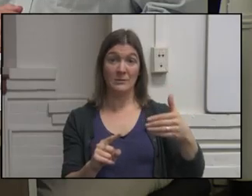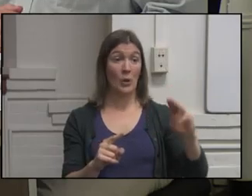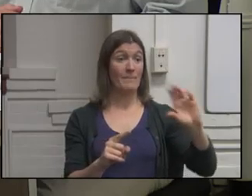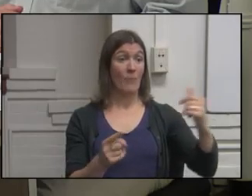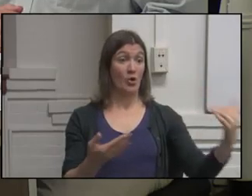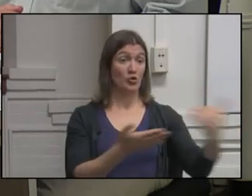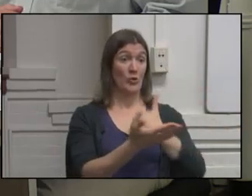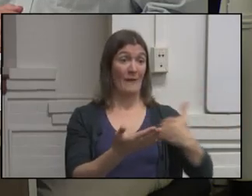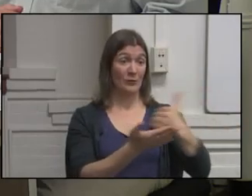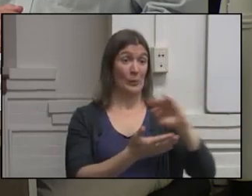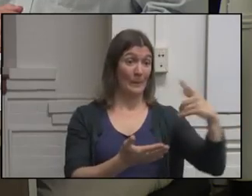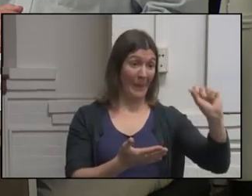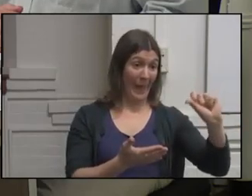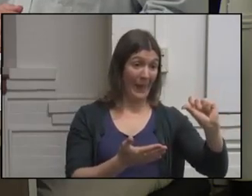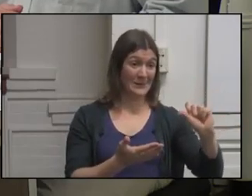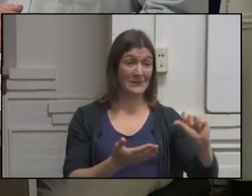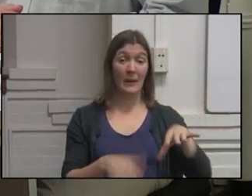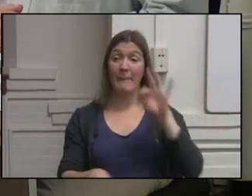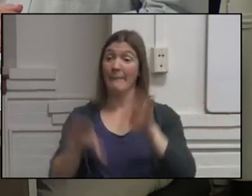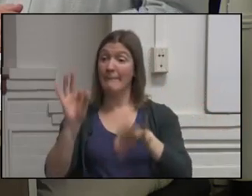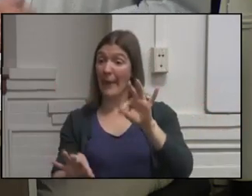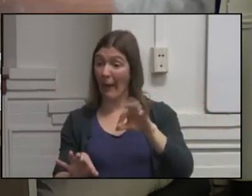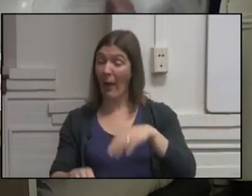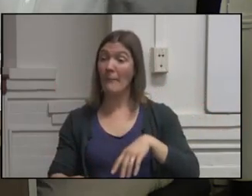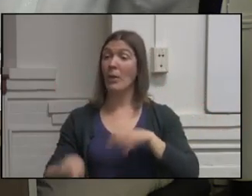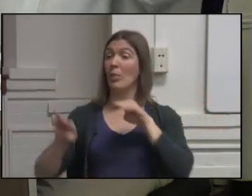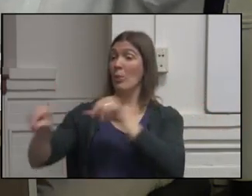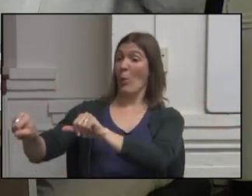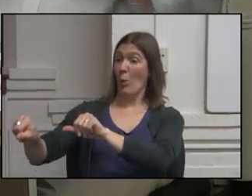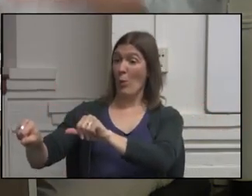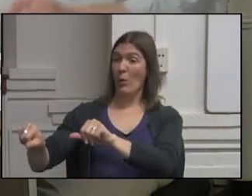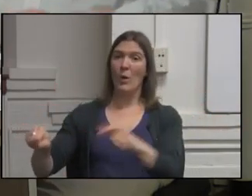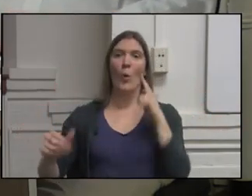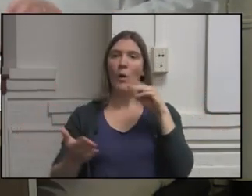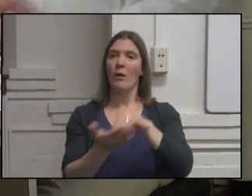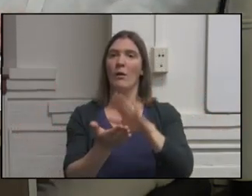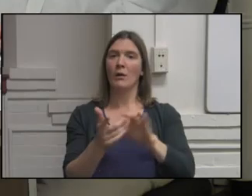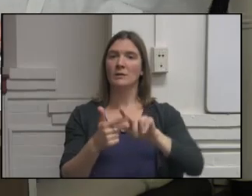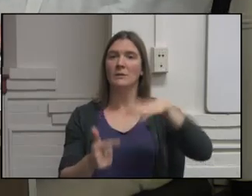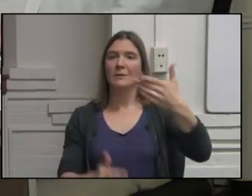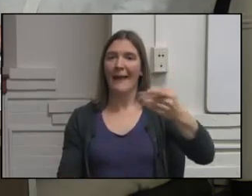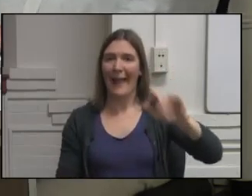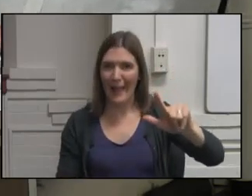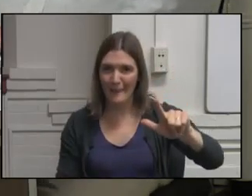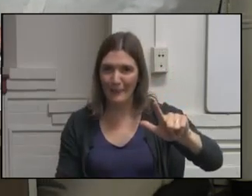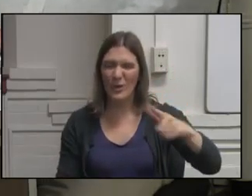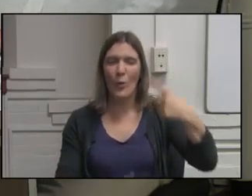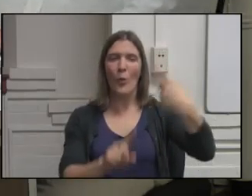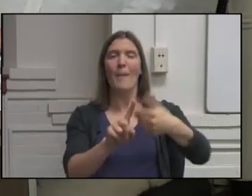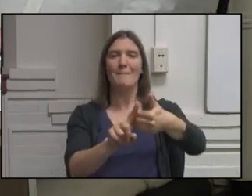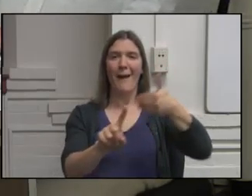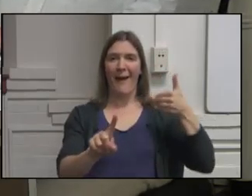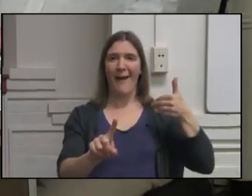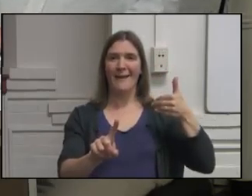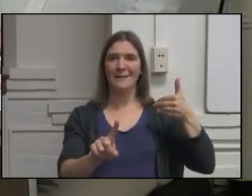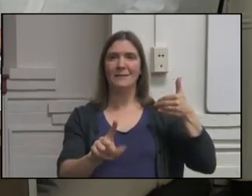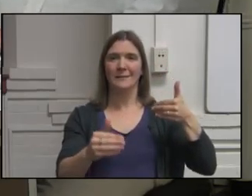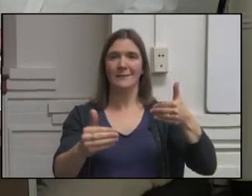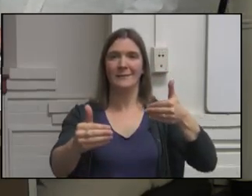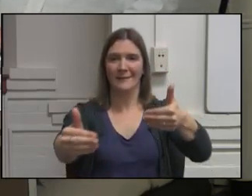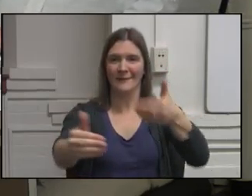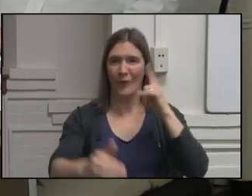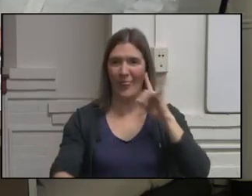refuse bags, curbside collection expense, and tipping fees will not be recorded until April. So we're 1 month behind for a good